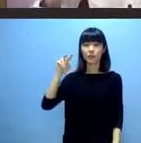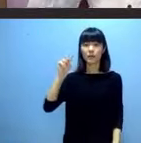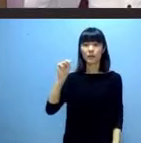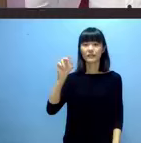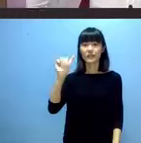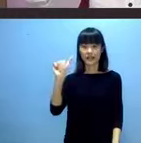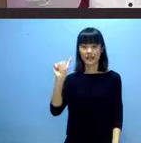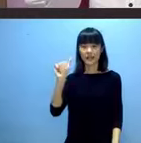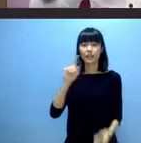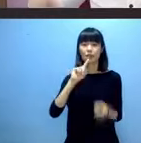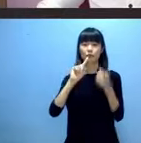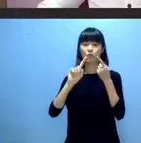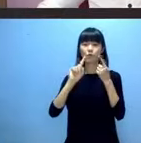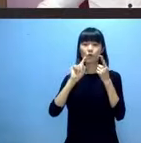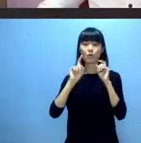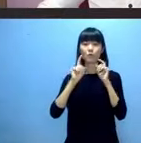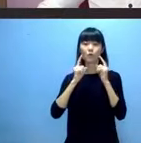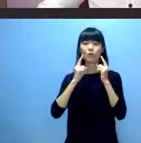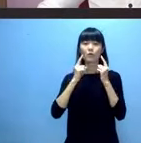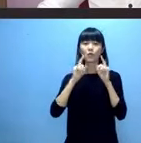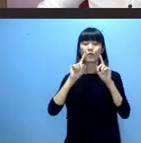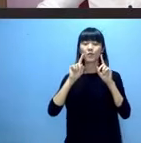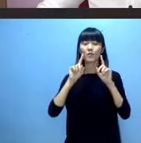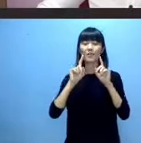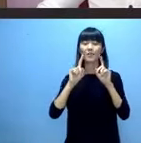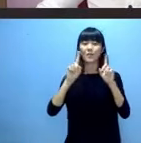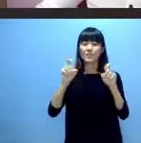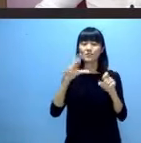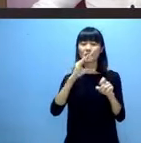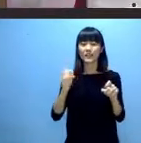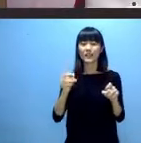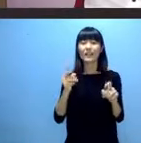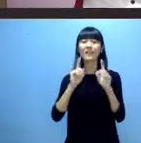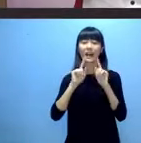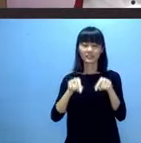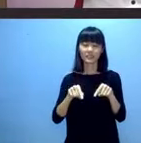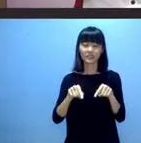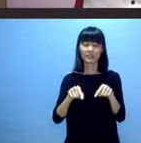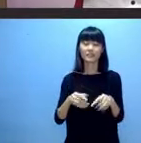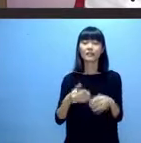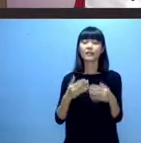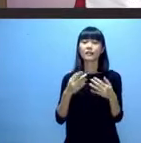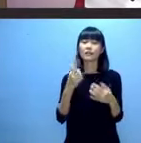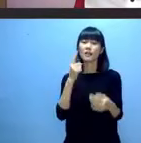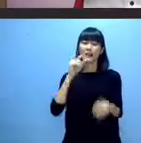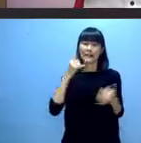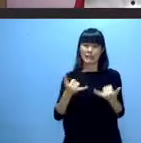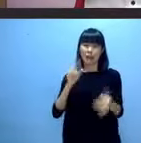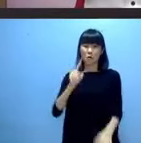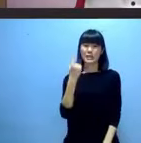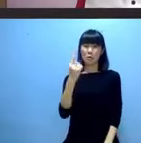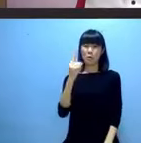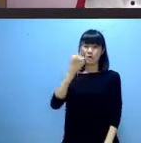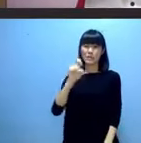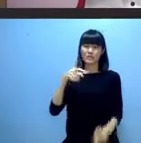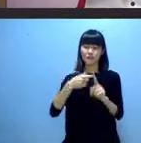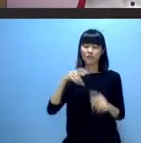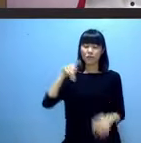And currently, I only have one question, which is from Peter. Thank you, Peter, for your question. But I need more questions below. Please like and